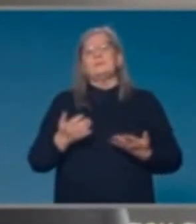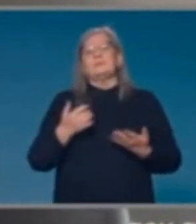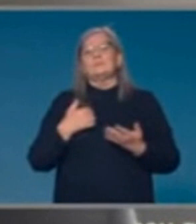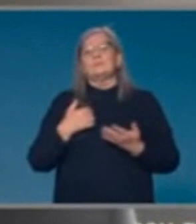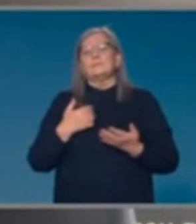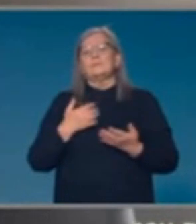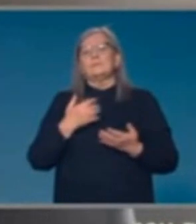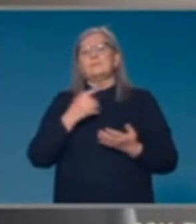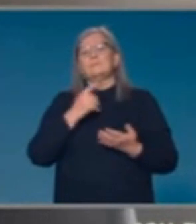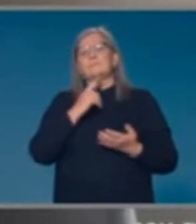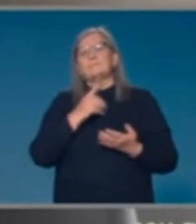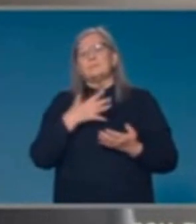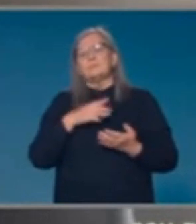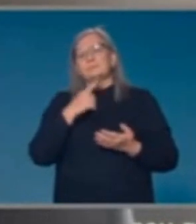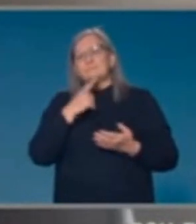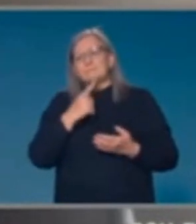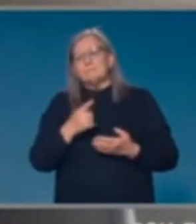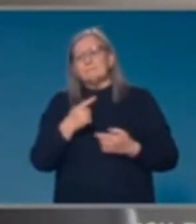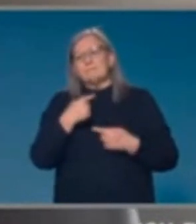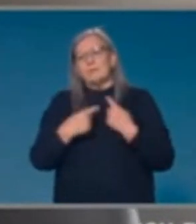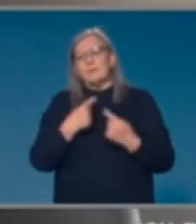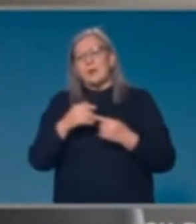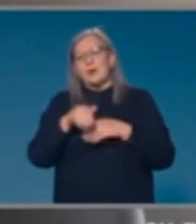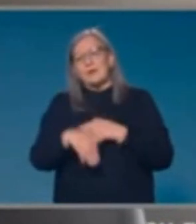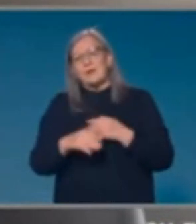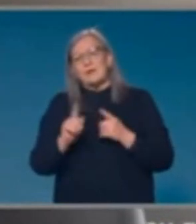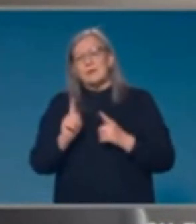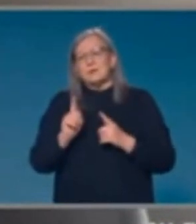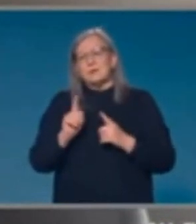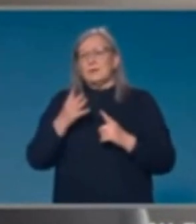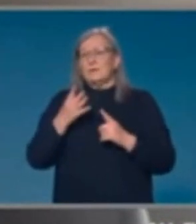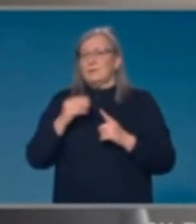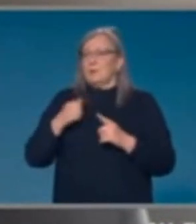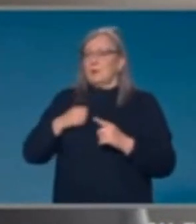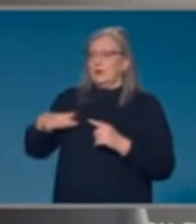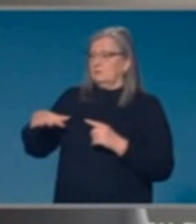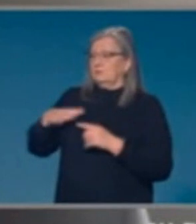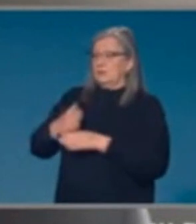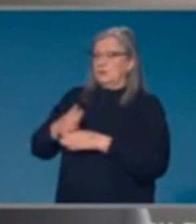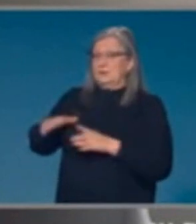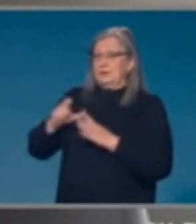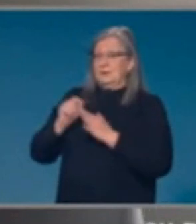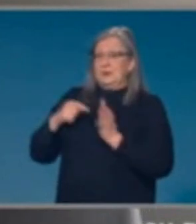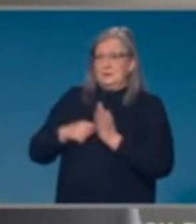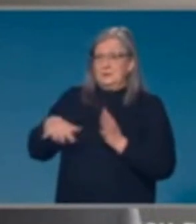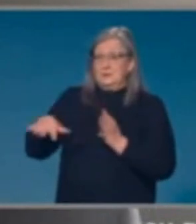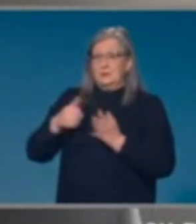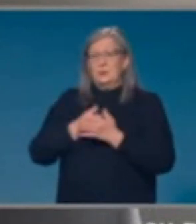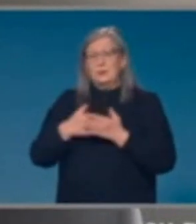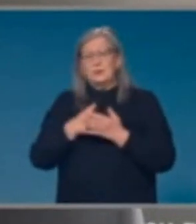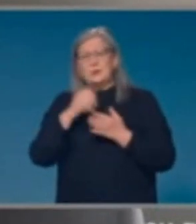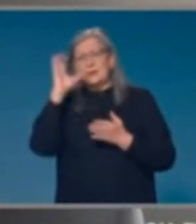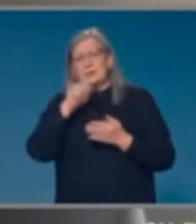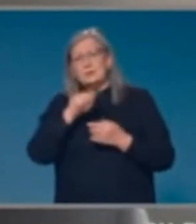from the department is that generally regional vaccination rates are higher